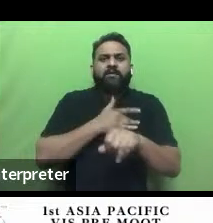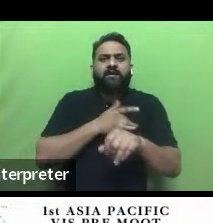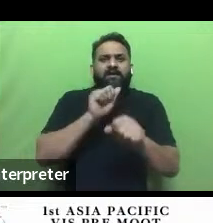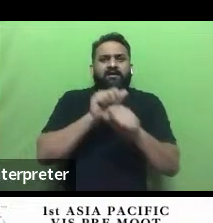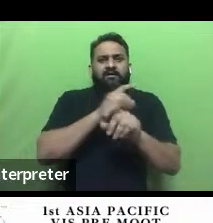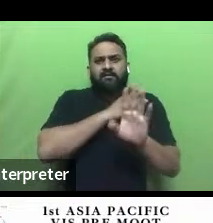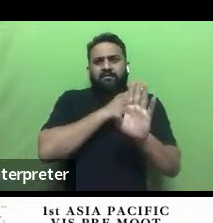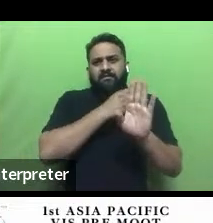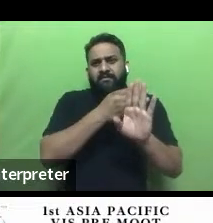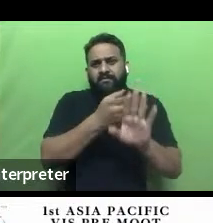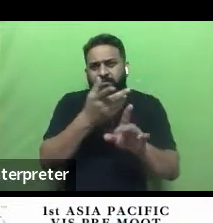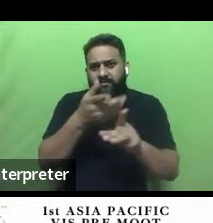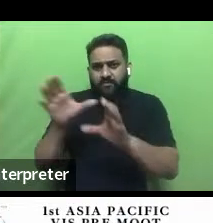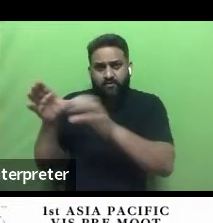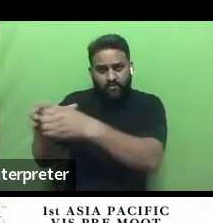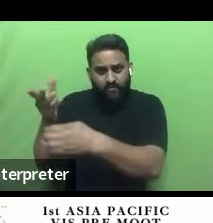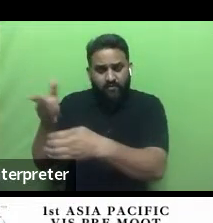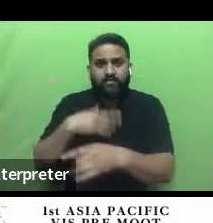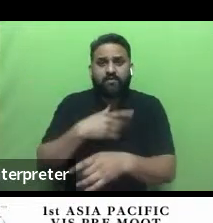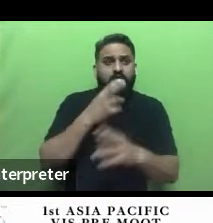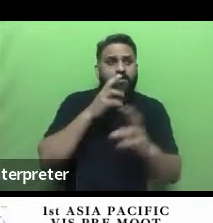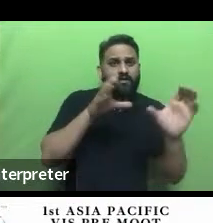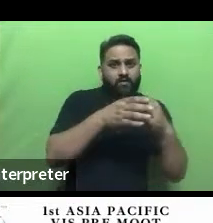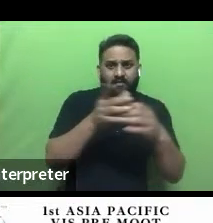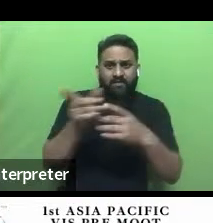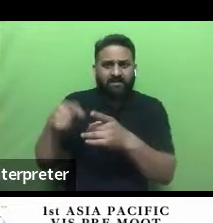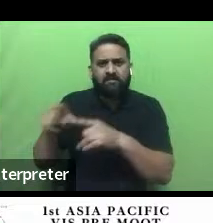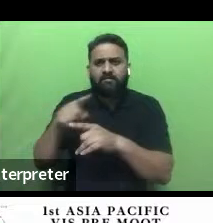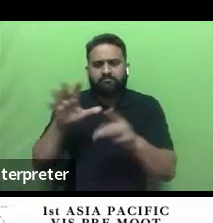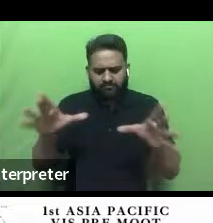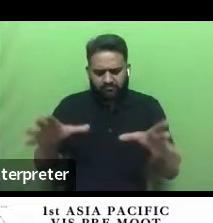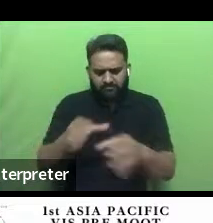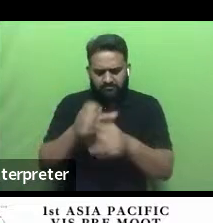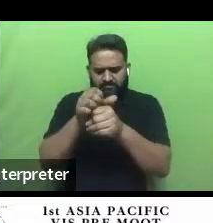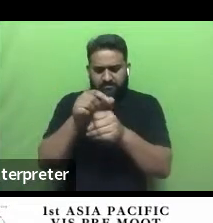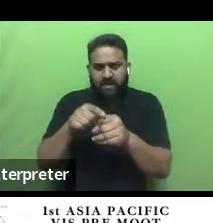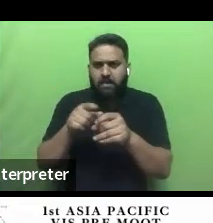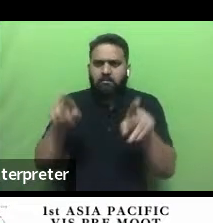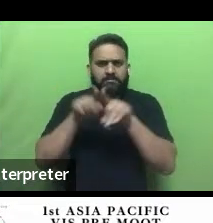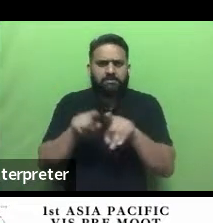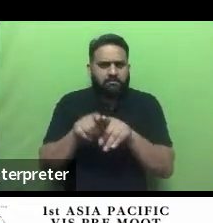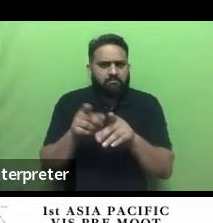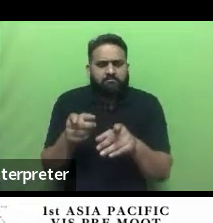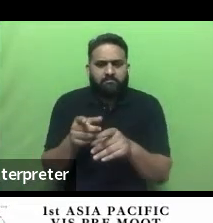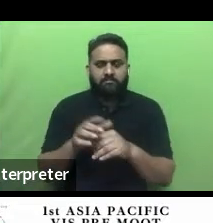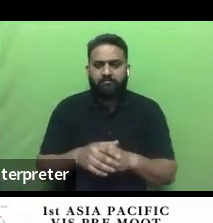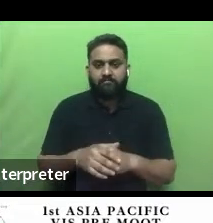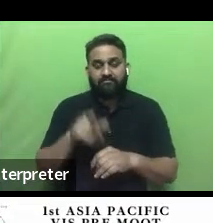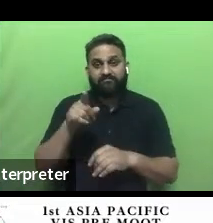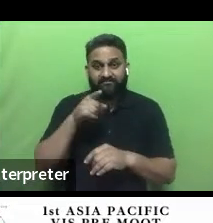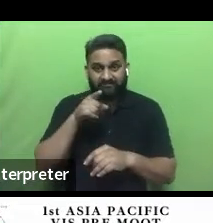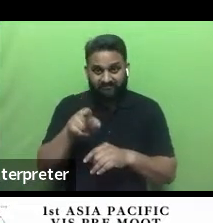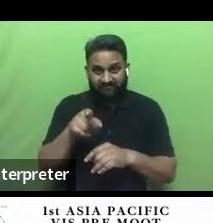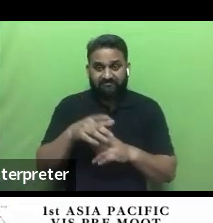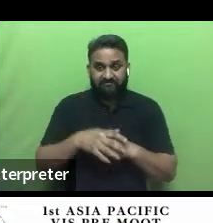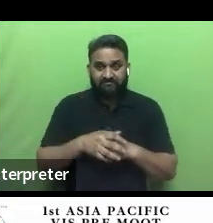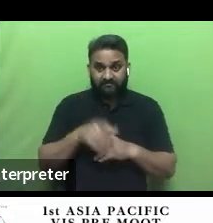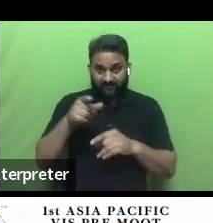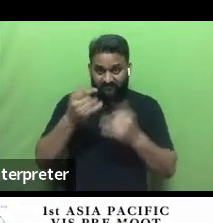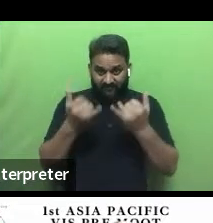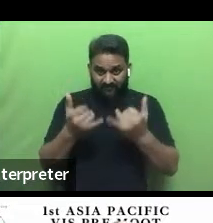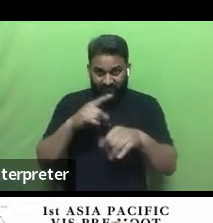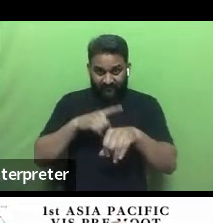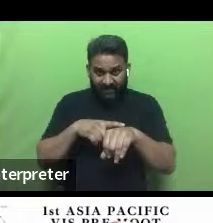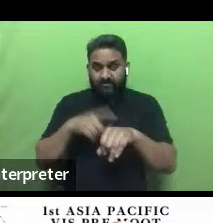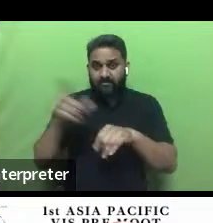the claimant and Southern Commodities should be continued in the present case. Members of the tribunal, this position that the